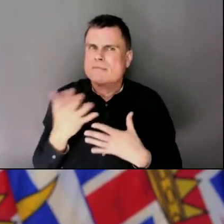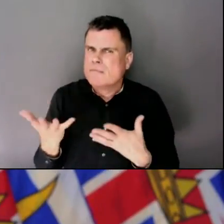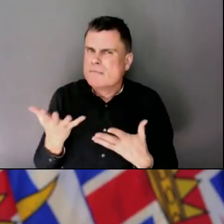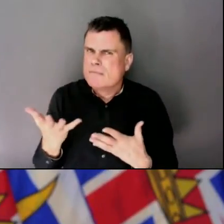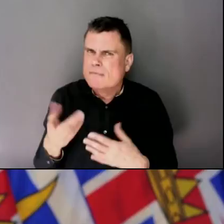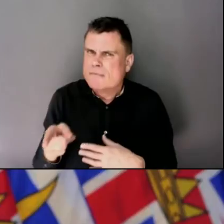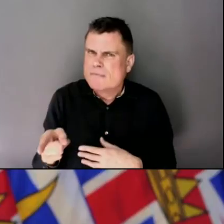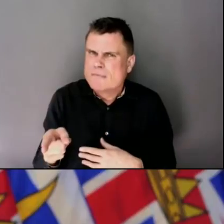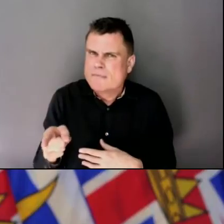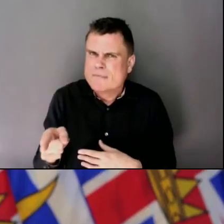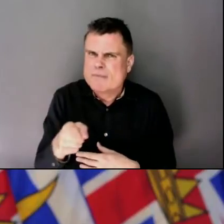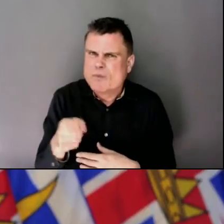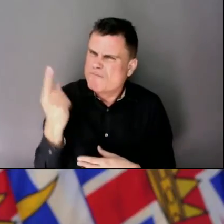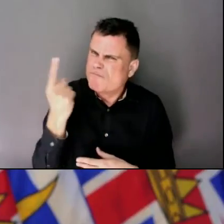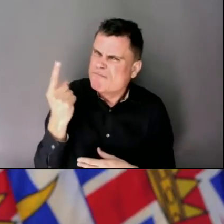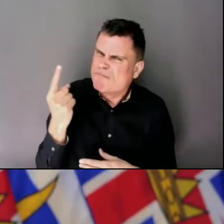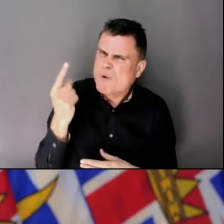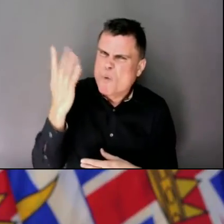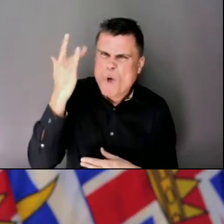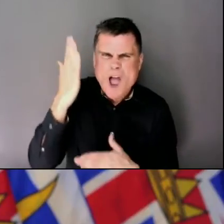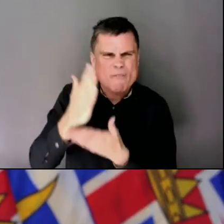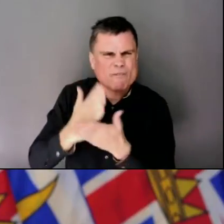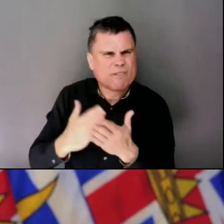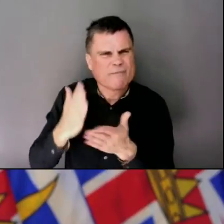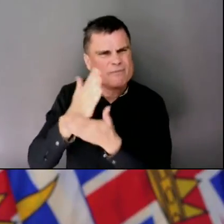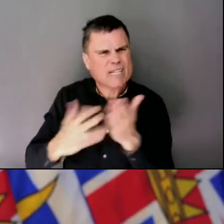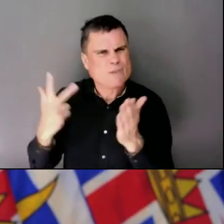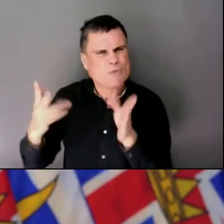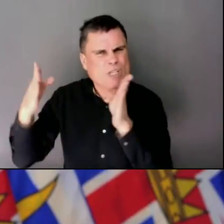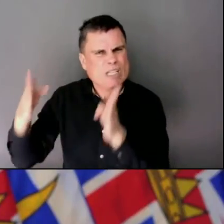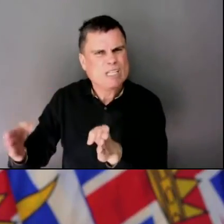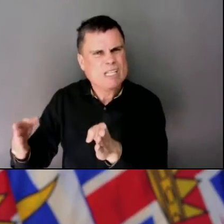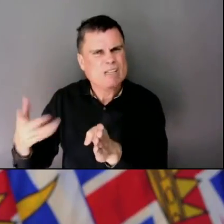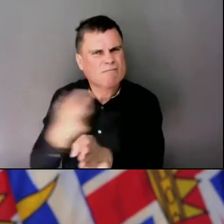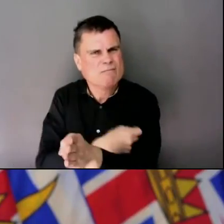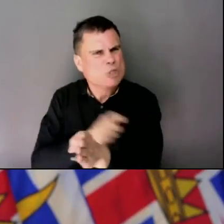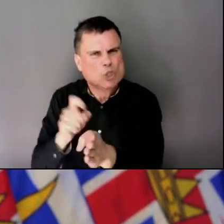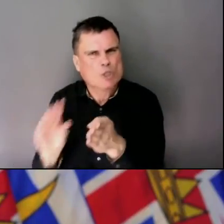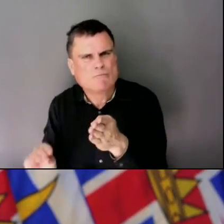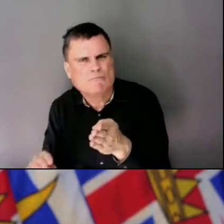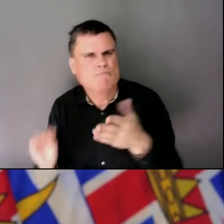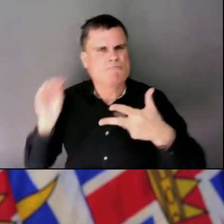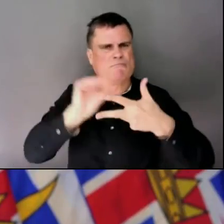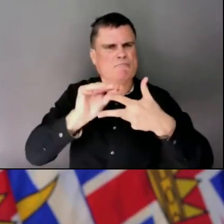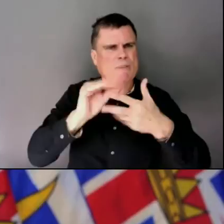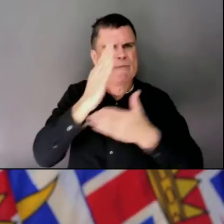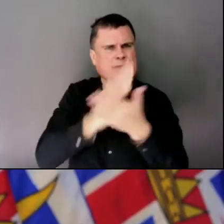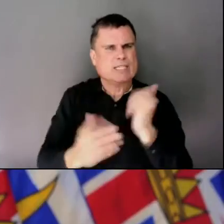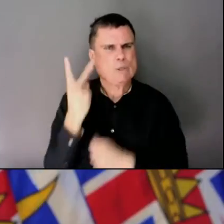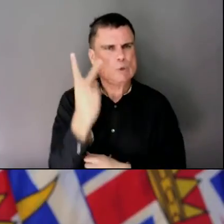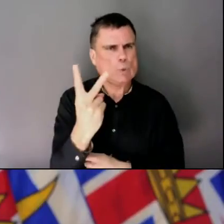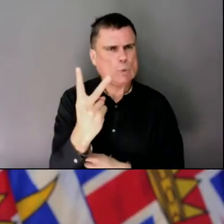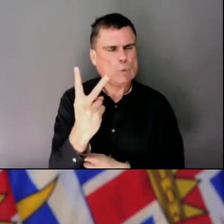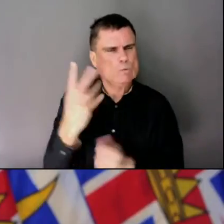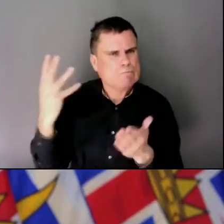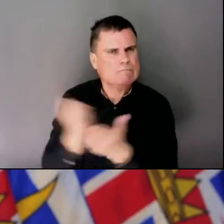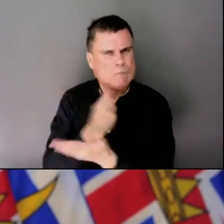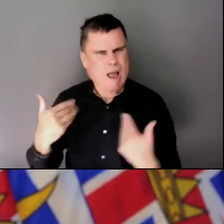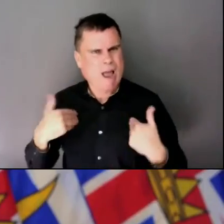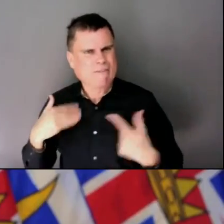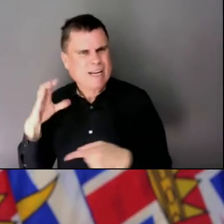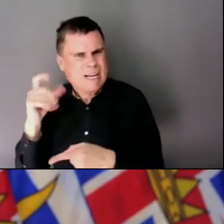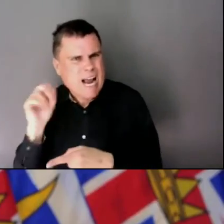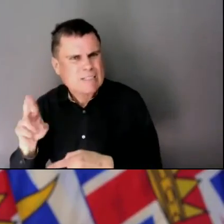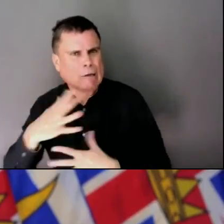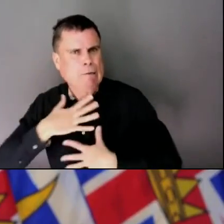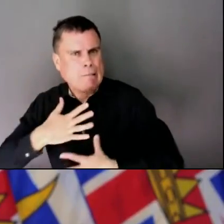two? Well, it is all about marrying a vaccine that we have with risk that